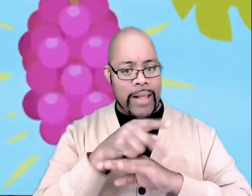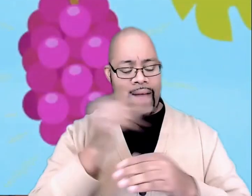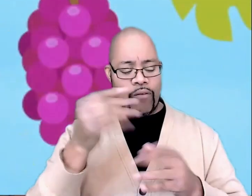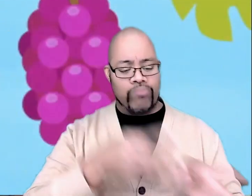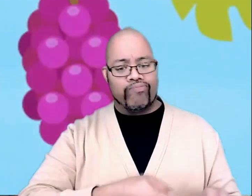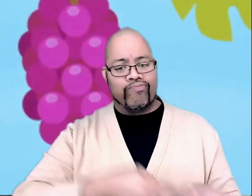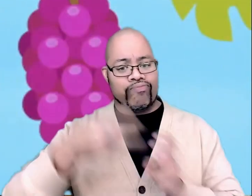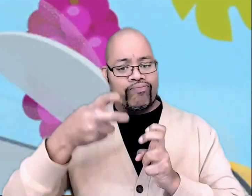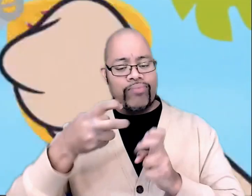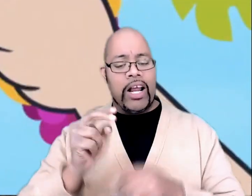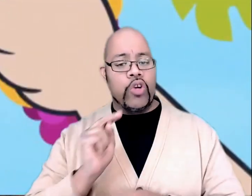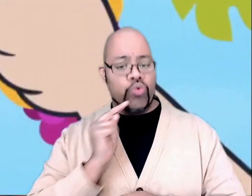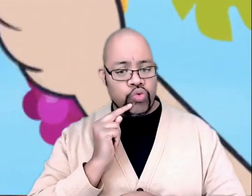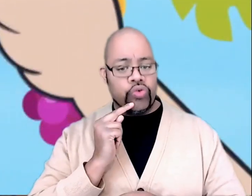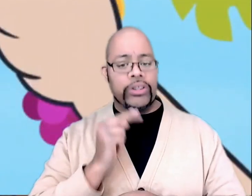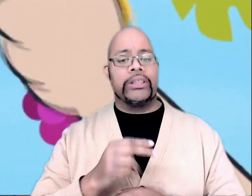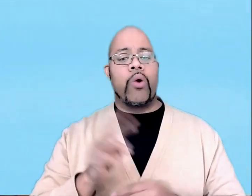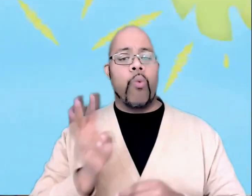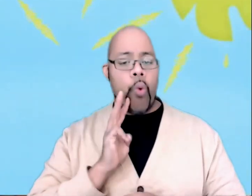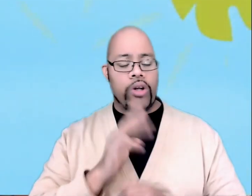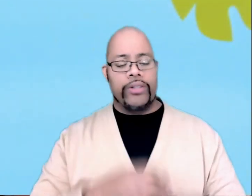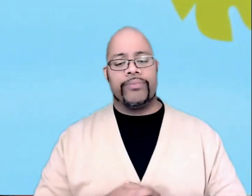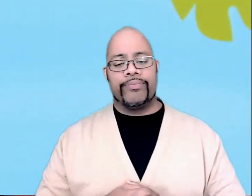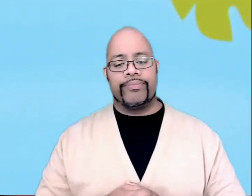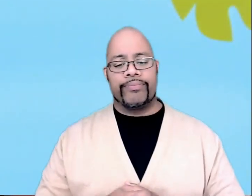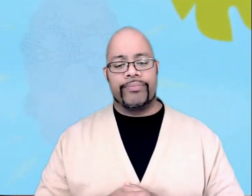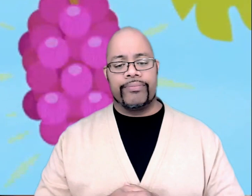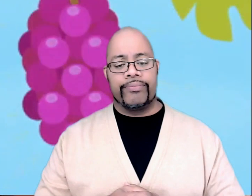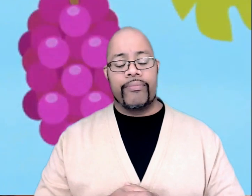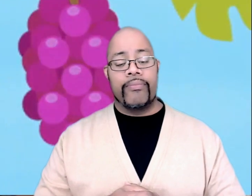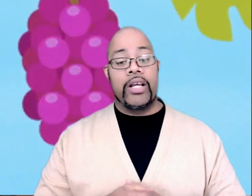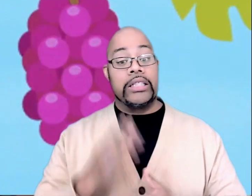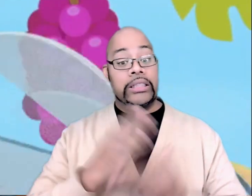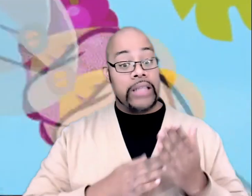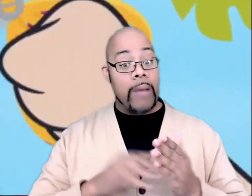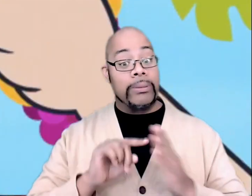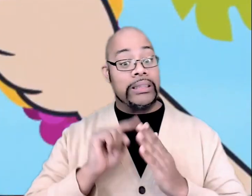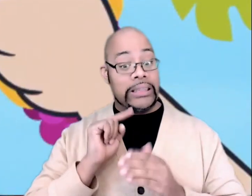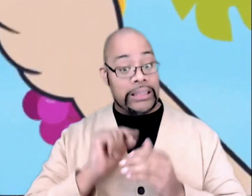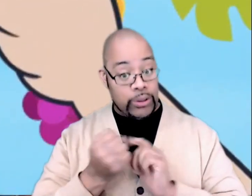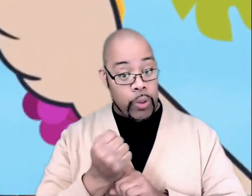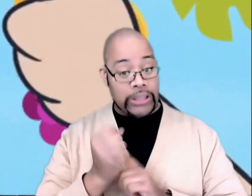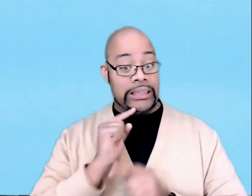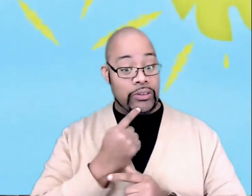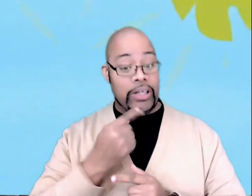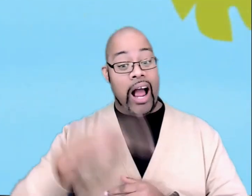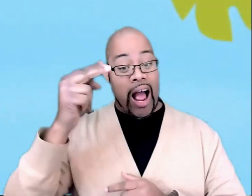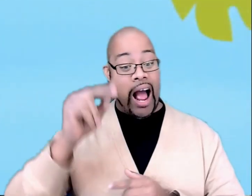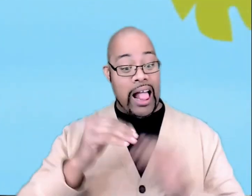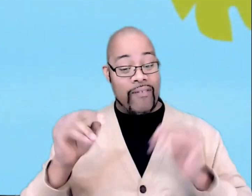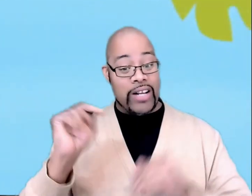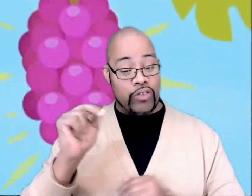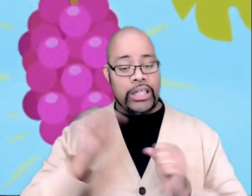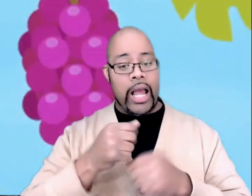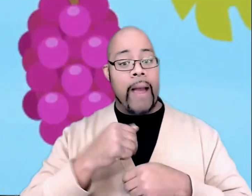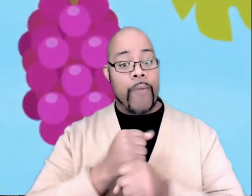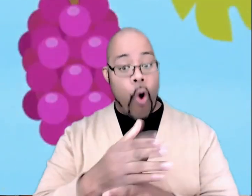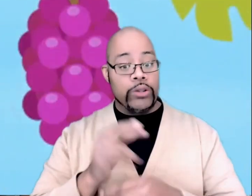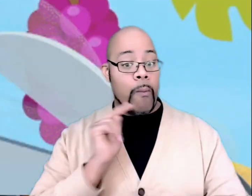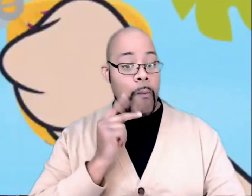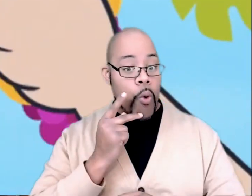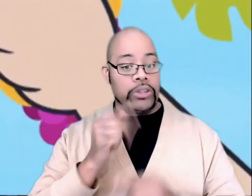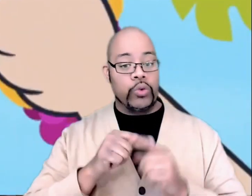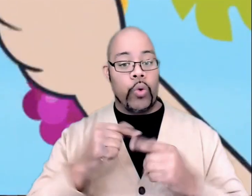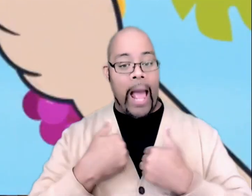allow for important uptakes such as water and nutrient uptake. In fact, in some extreme cases, plants with very high levels of nitrogen can be poisonous